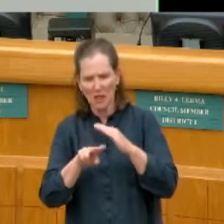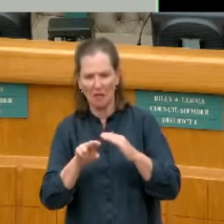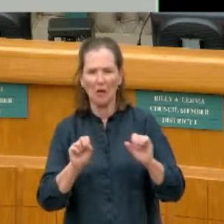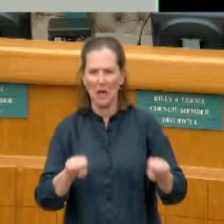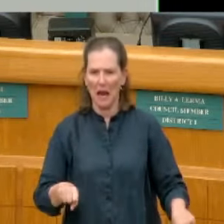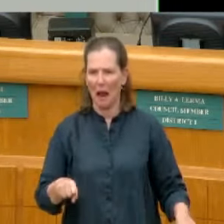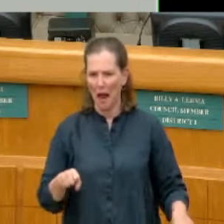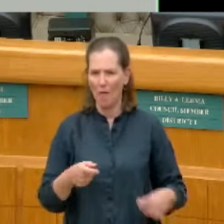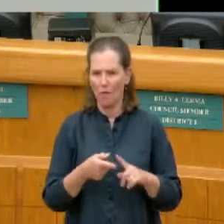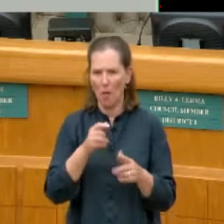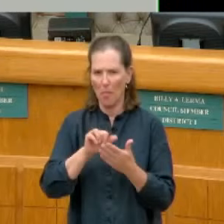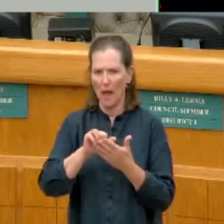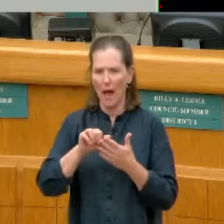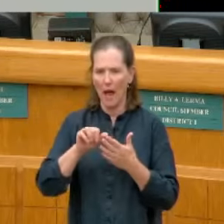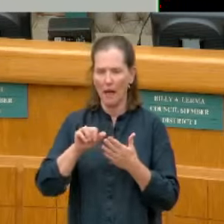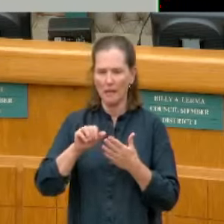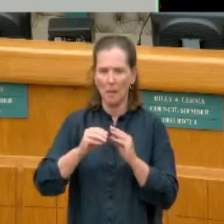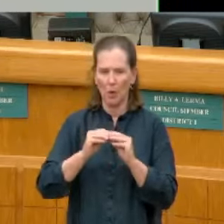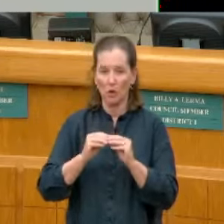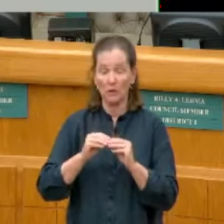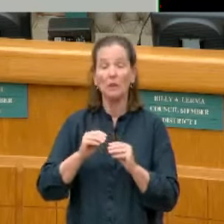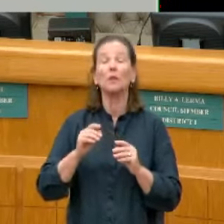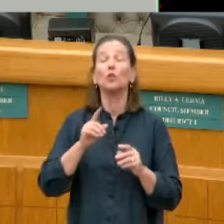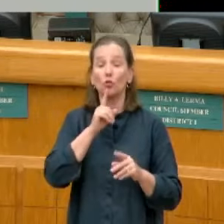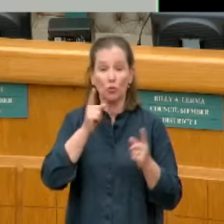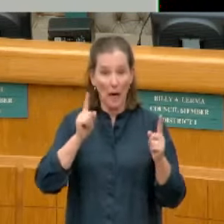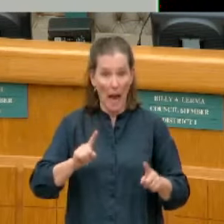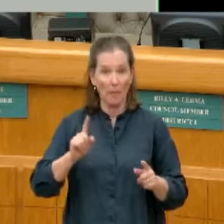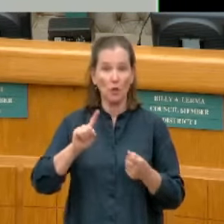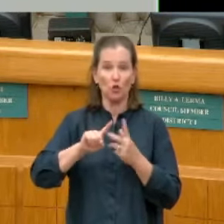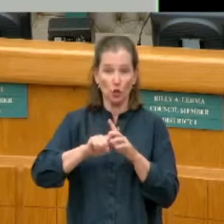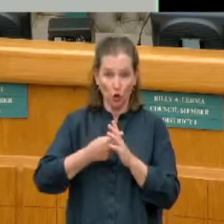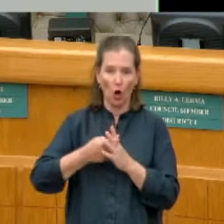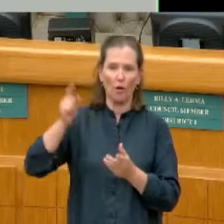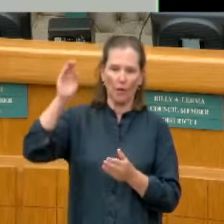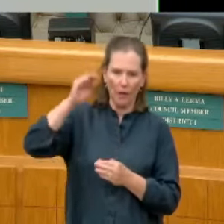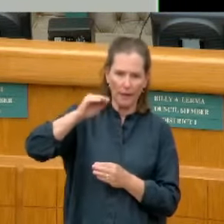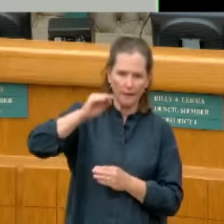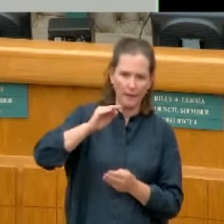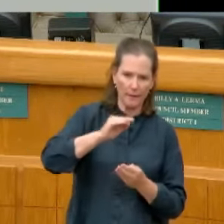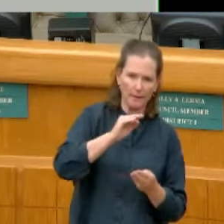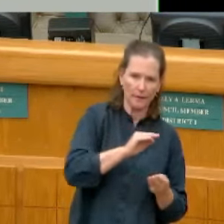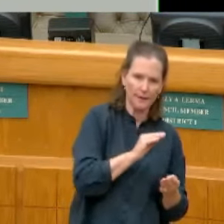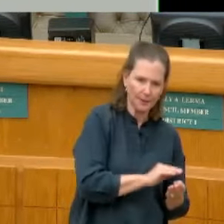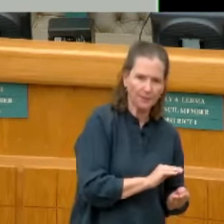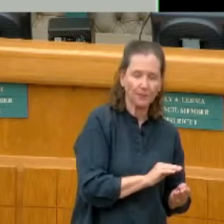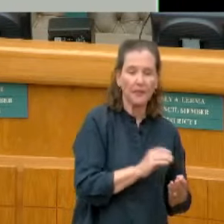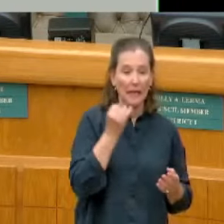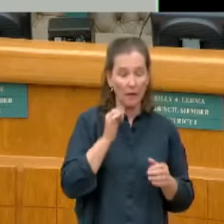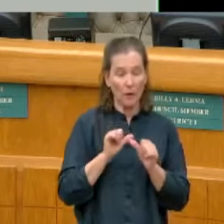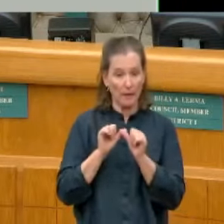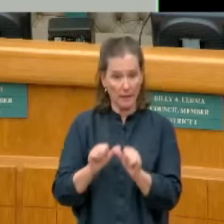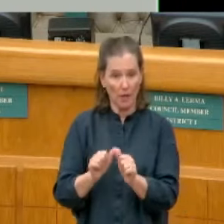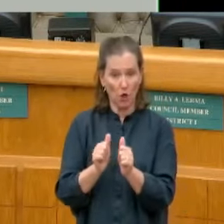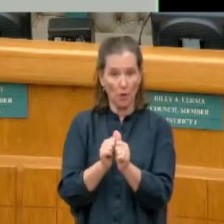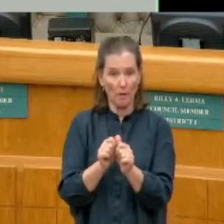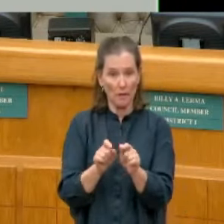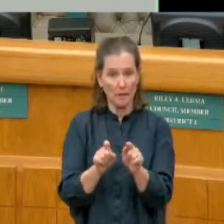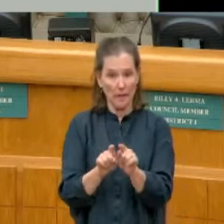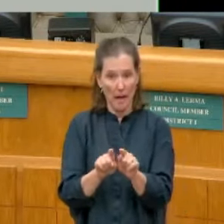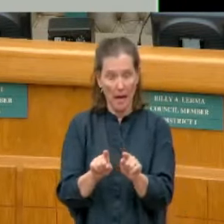looks like, and we are indeed heading downwards. If we continue with the same level of vigilance now that we had in place